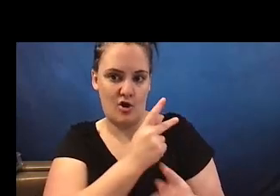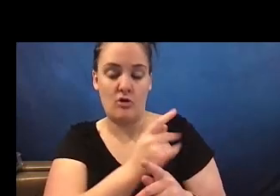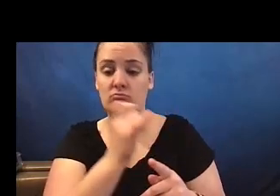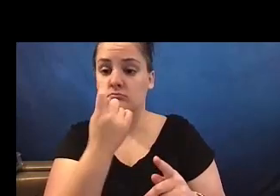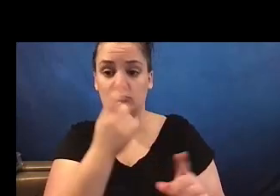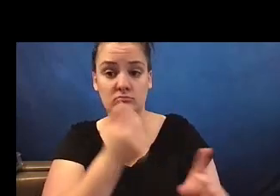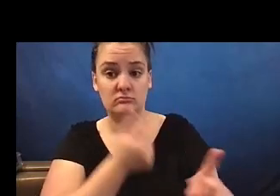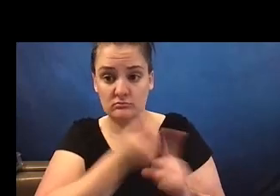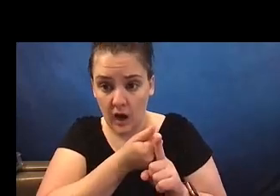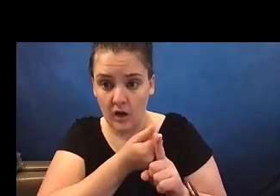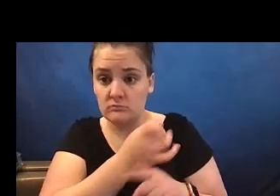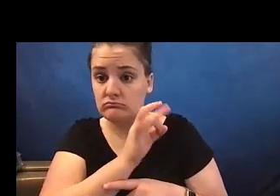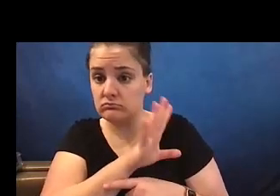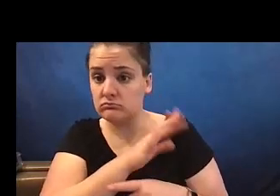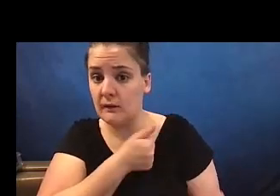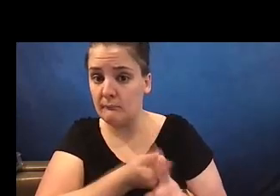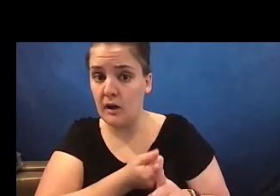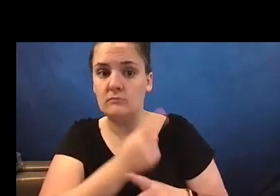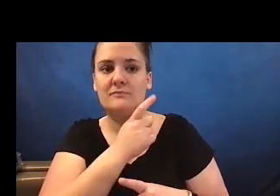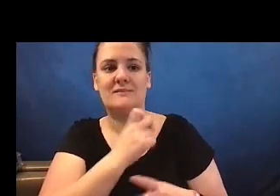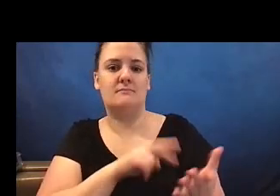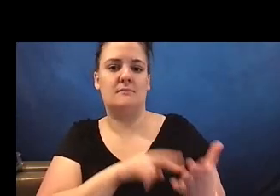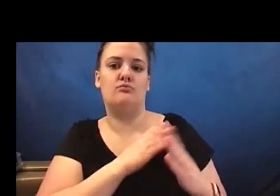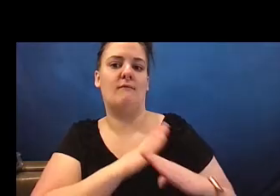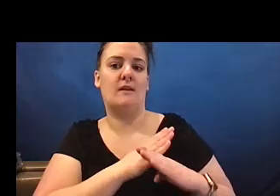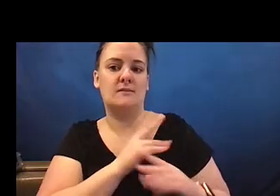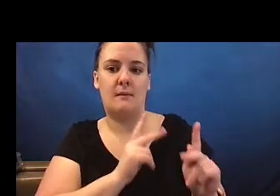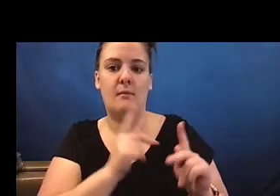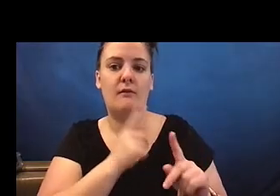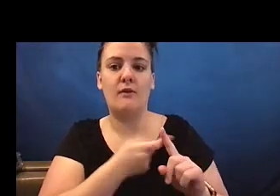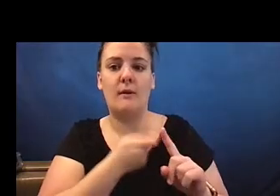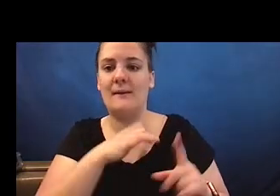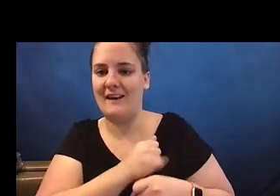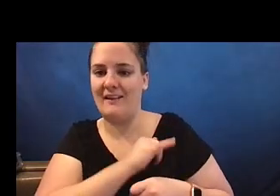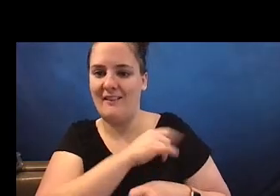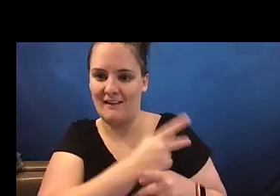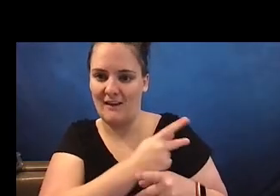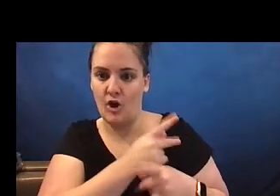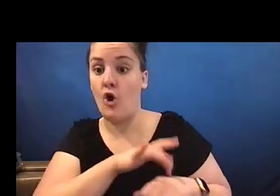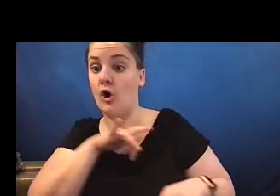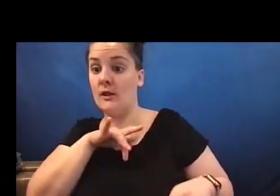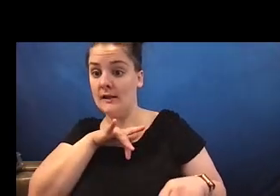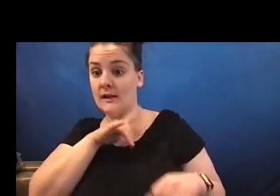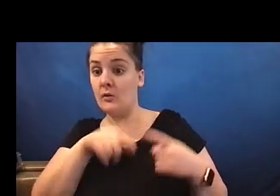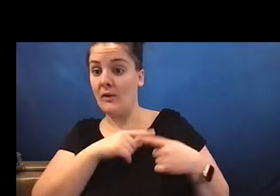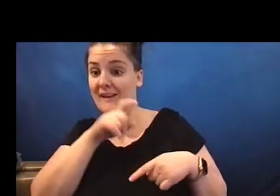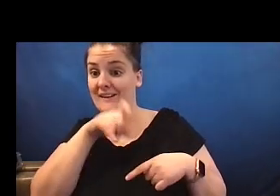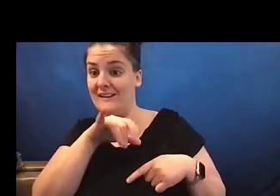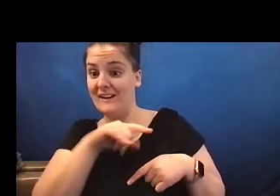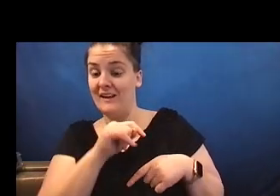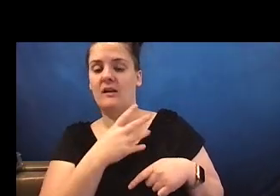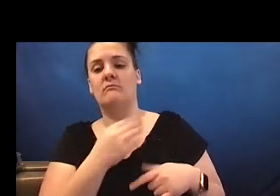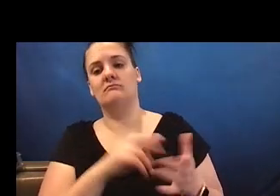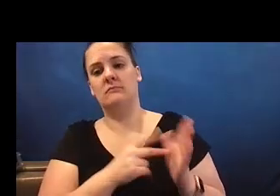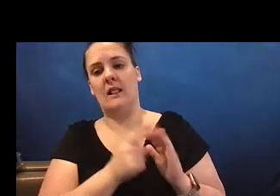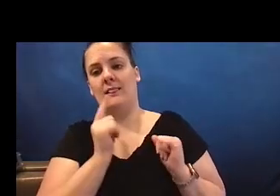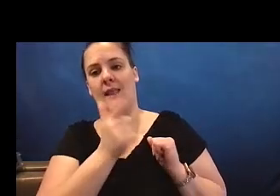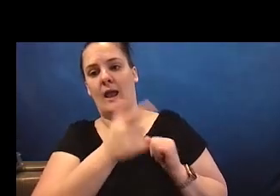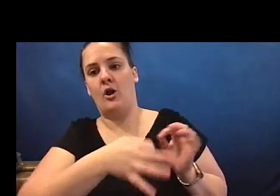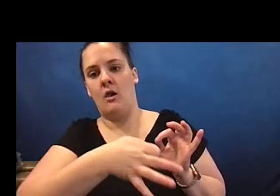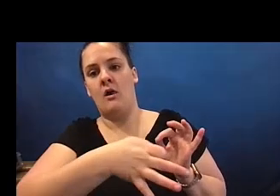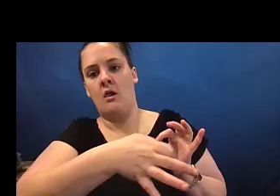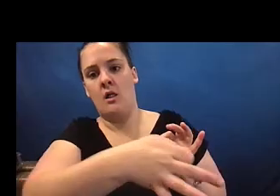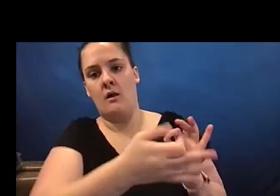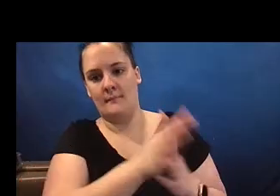impact because it prevents people from getting the care early that they need and leads to potentially even more expensive uncompensated